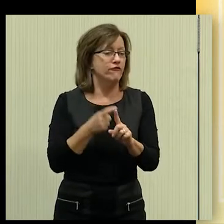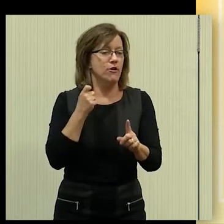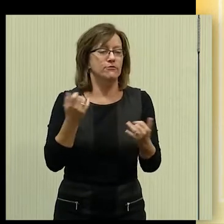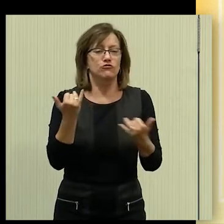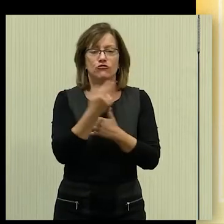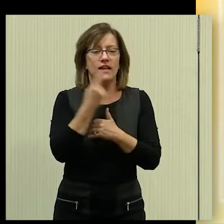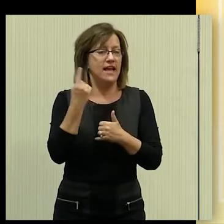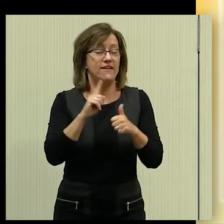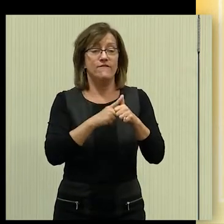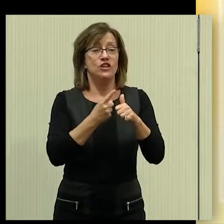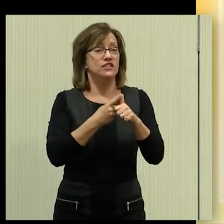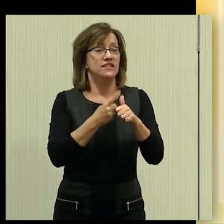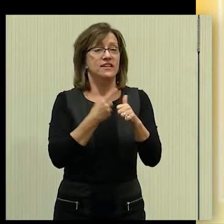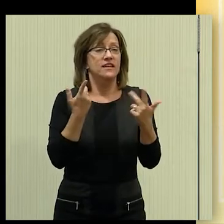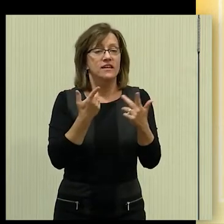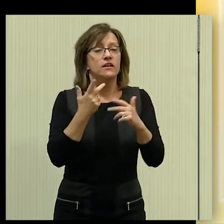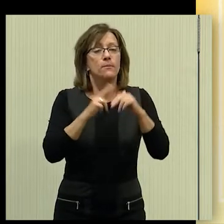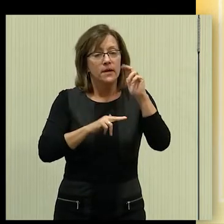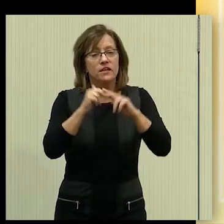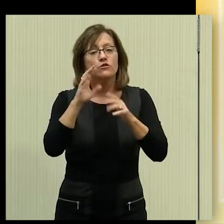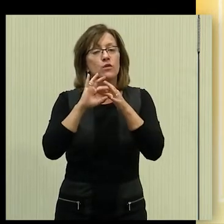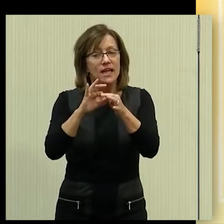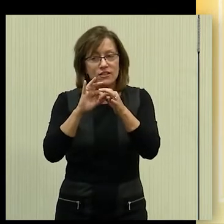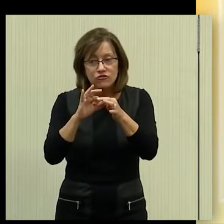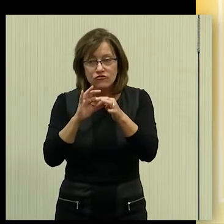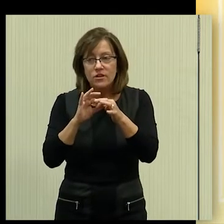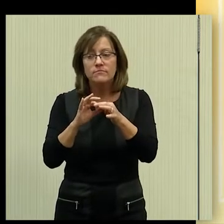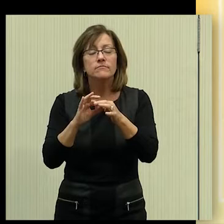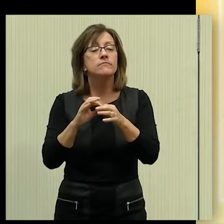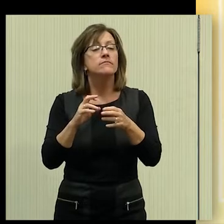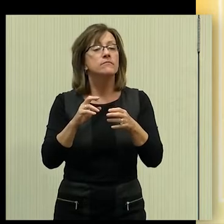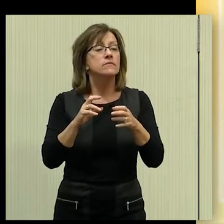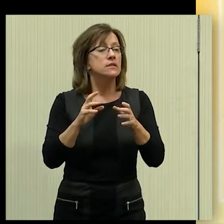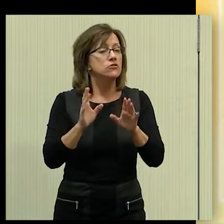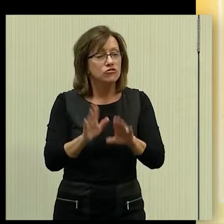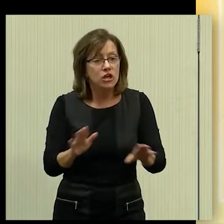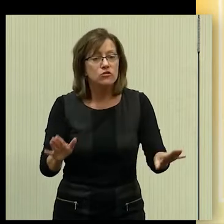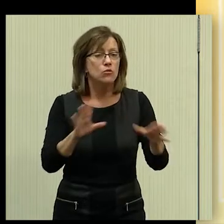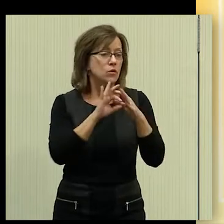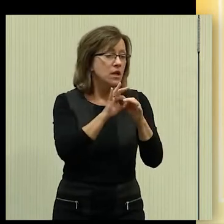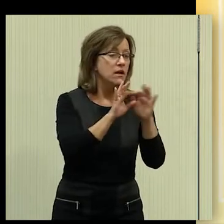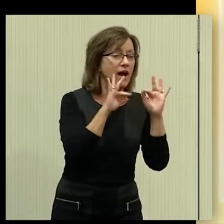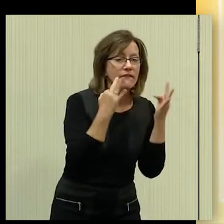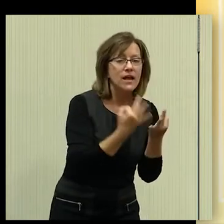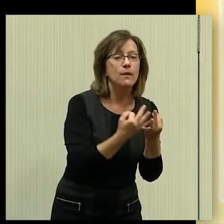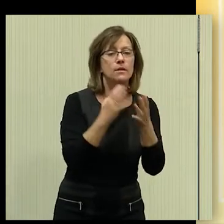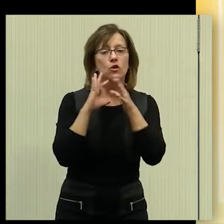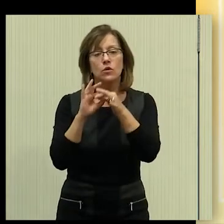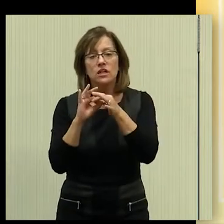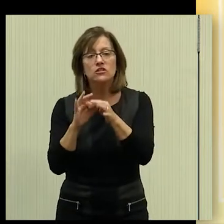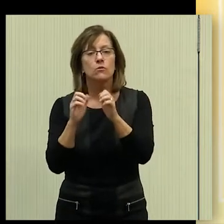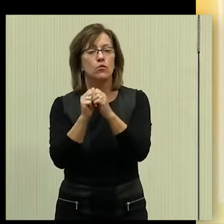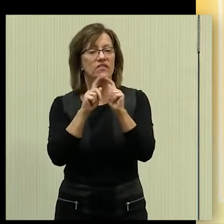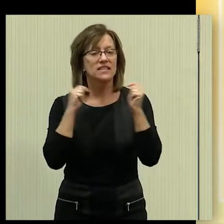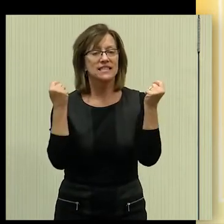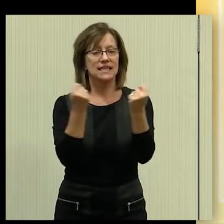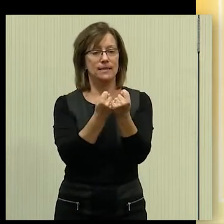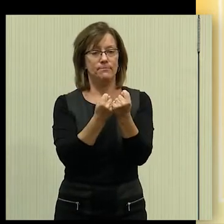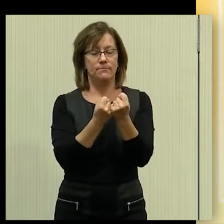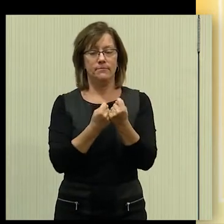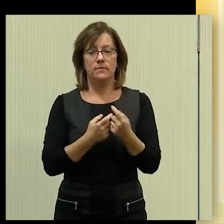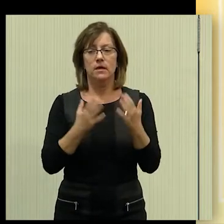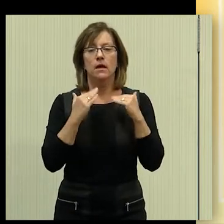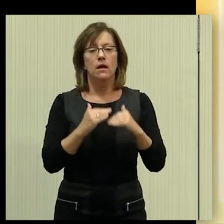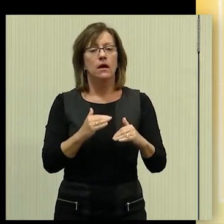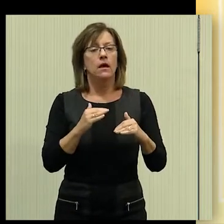First and most important thing we can do is to build relationships. Relationships with children, relationships with family, relationships with your team.